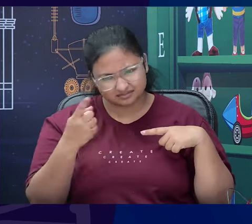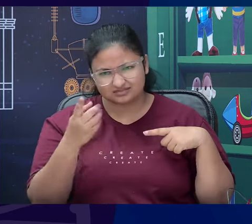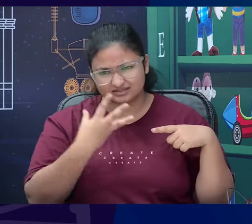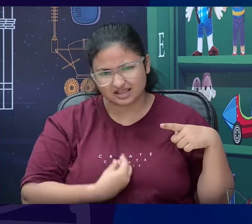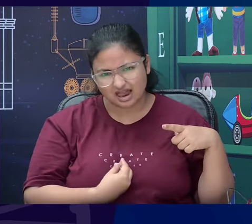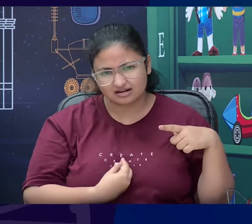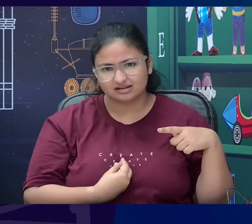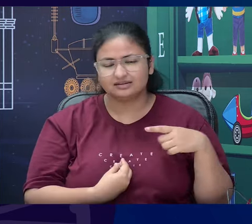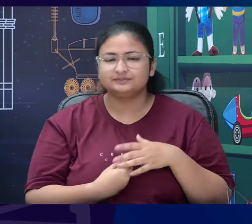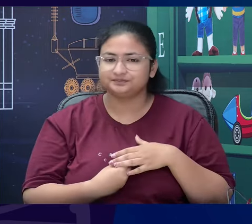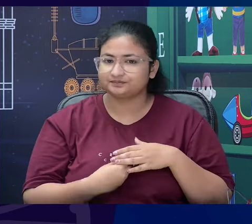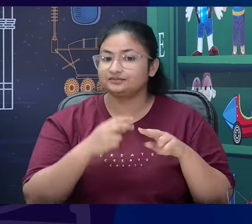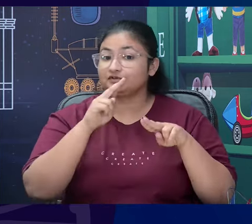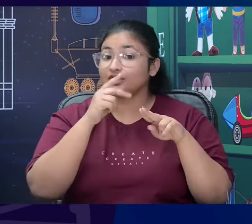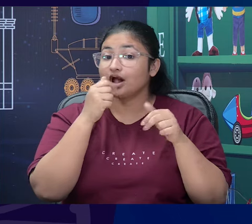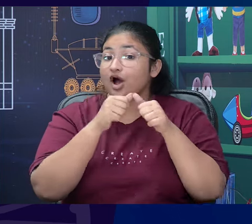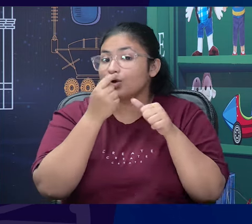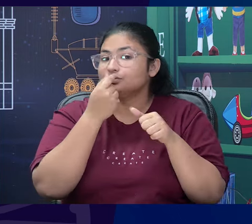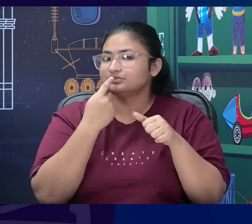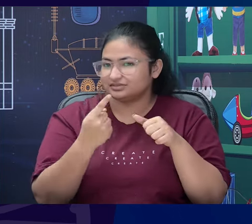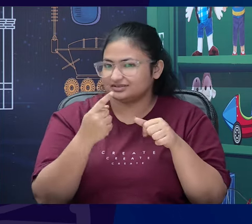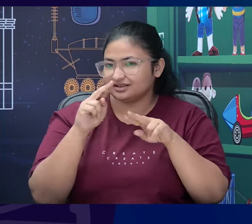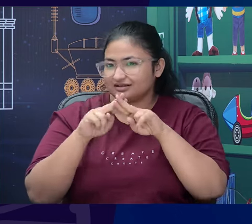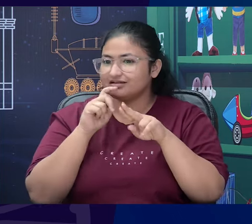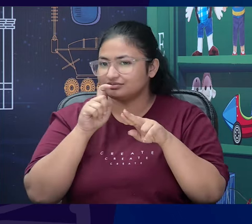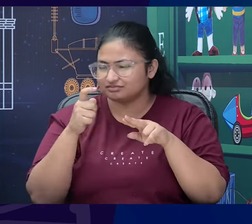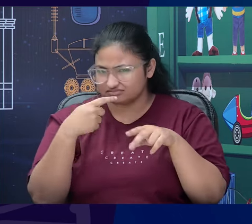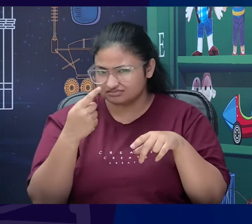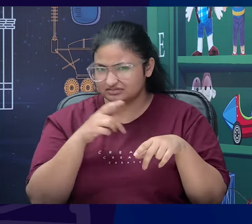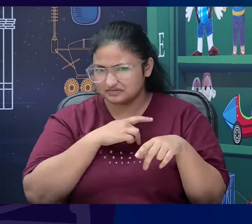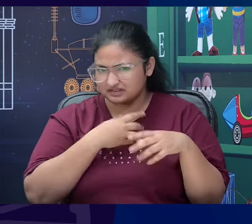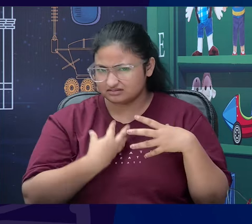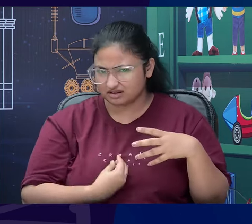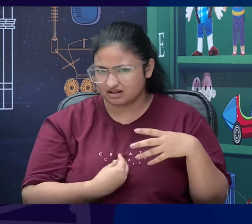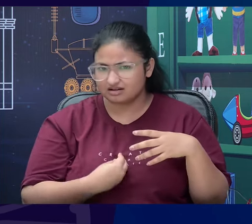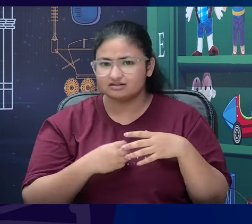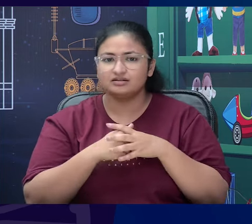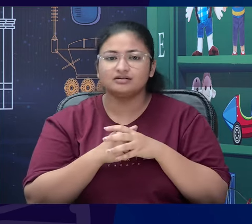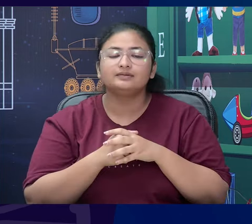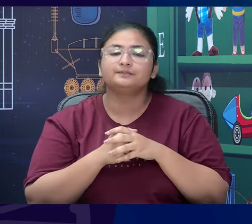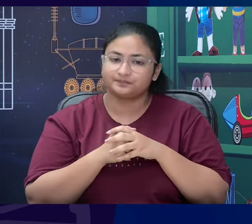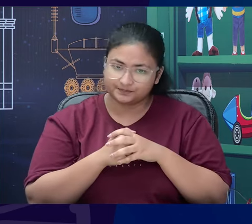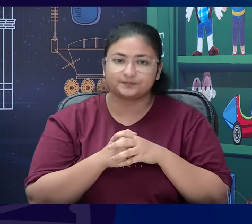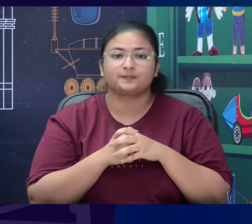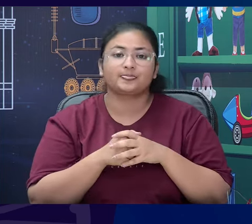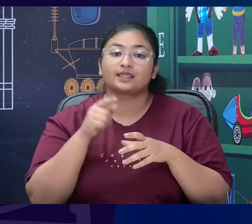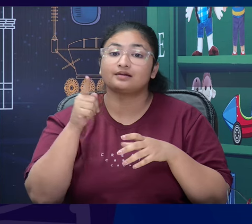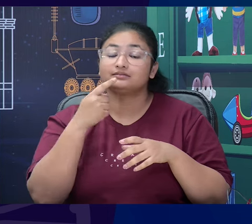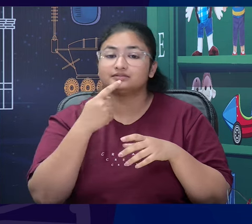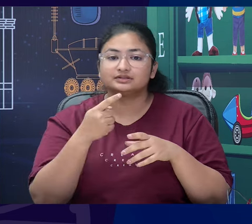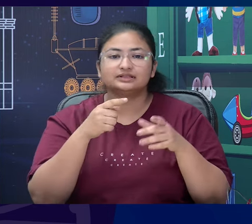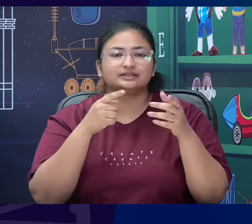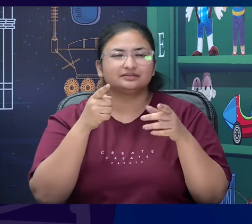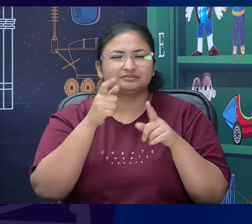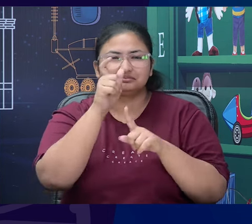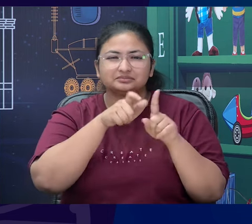the words of Ausible and who we are you know told has a VZ accent now what do we mean by